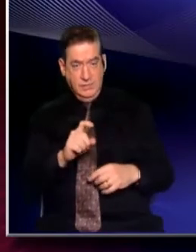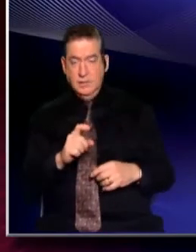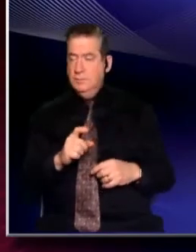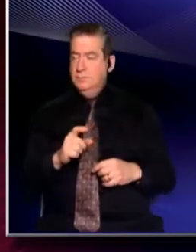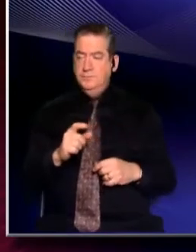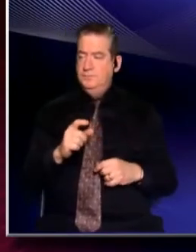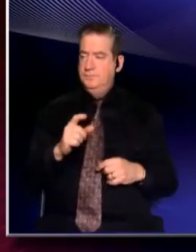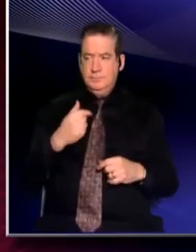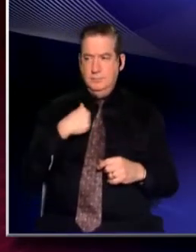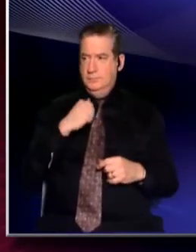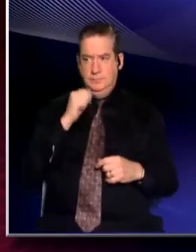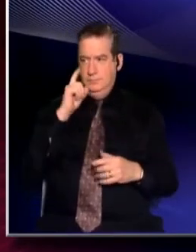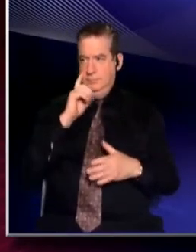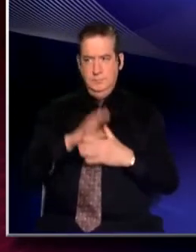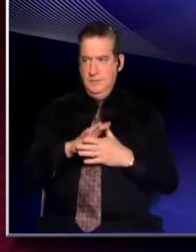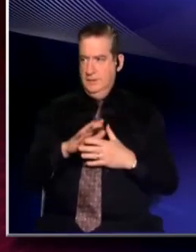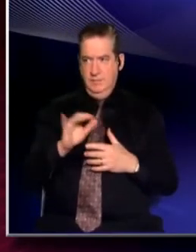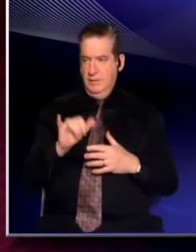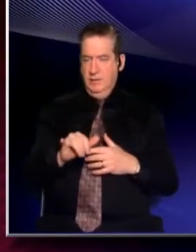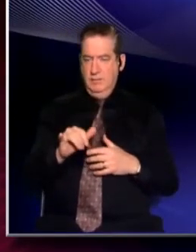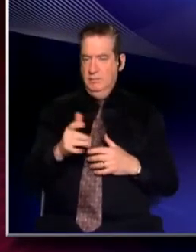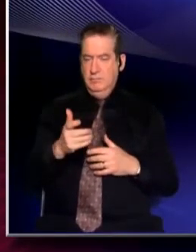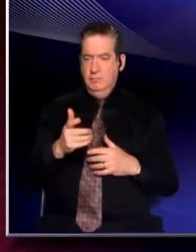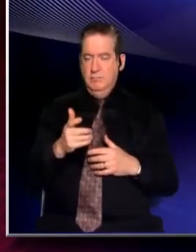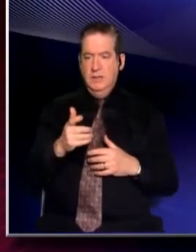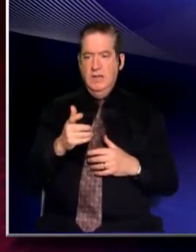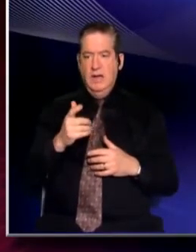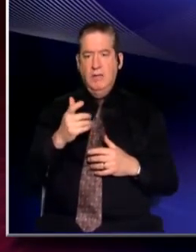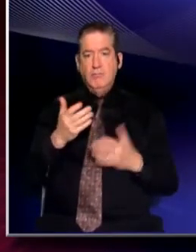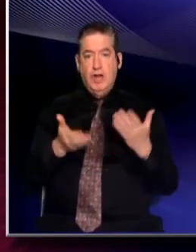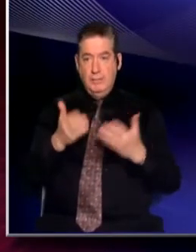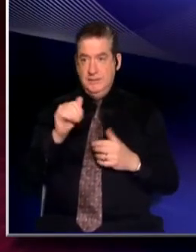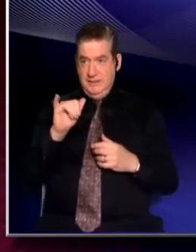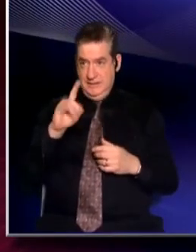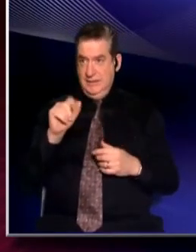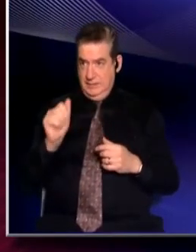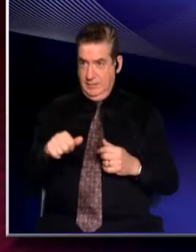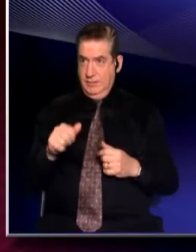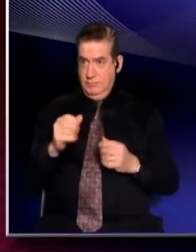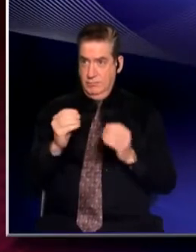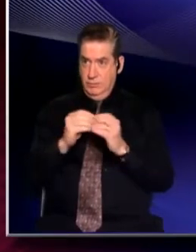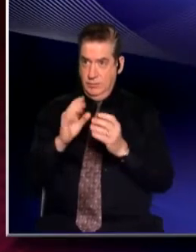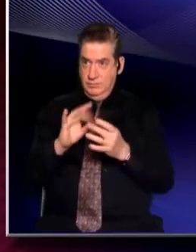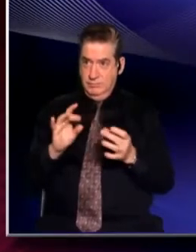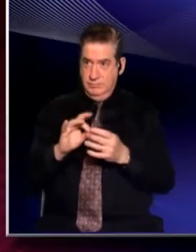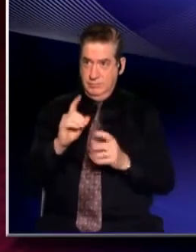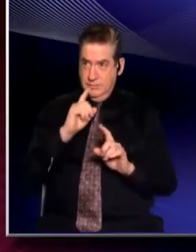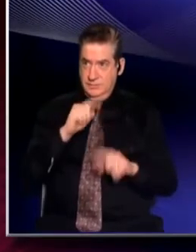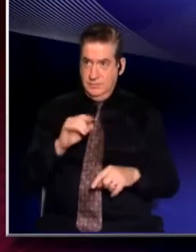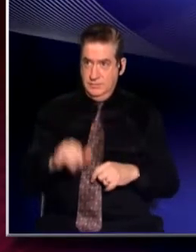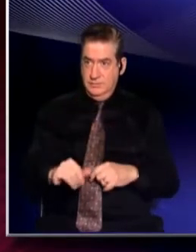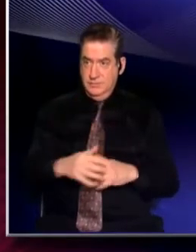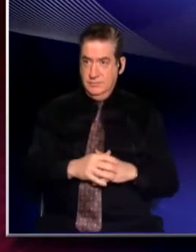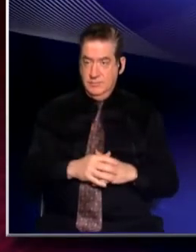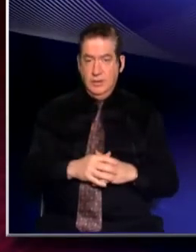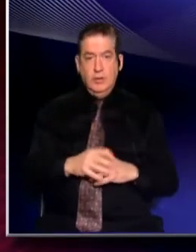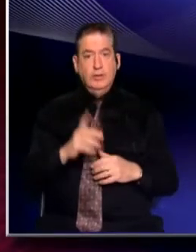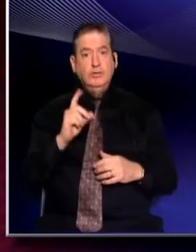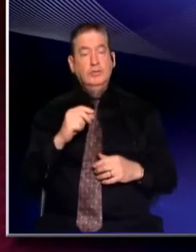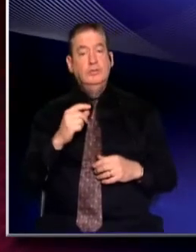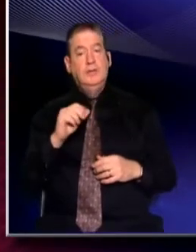have I do not believe it does. Perhaps Anita might be able to answer. Do we deal